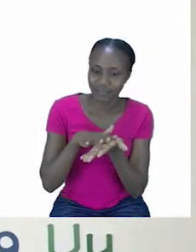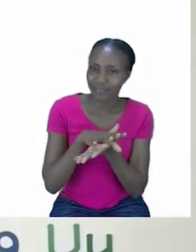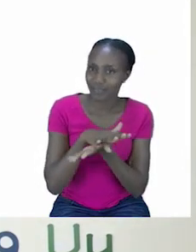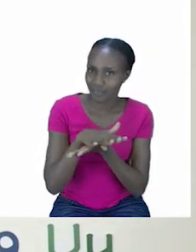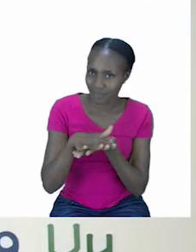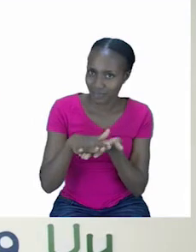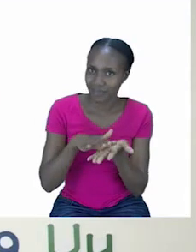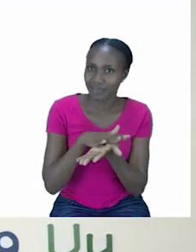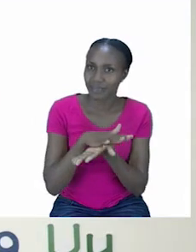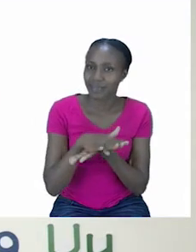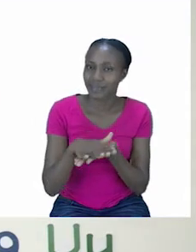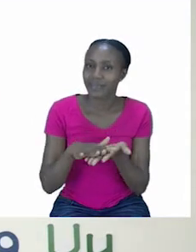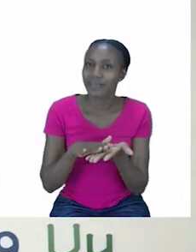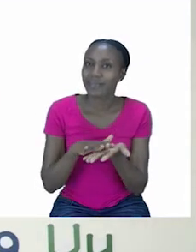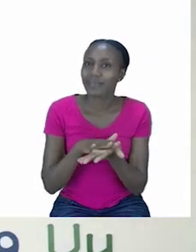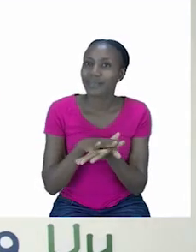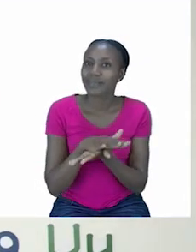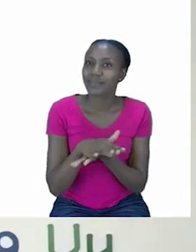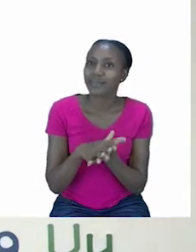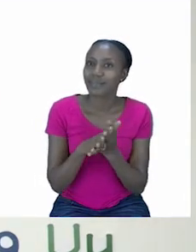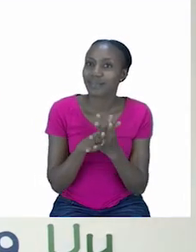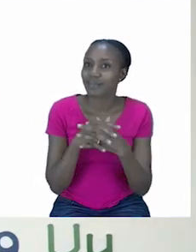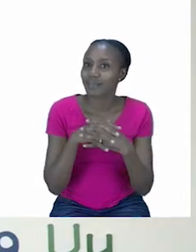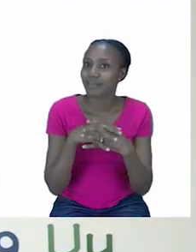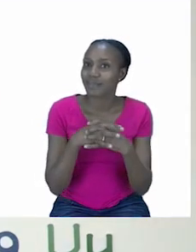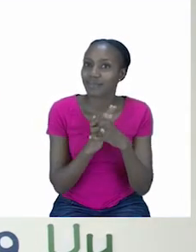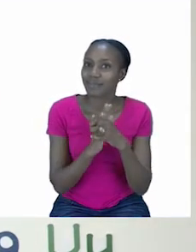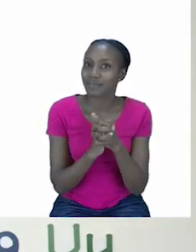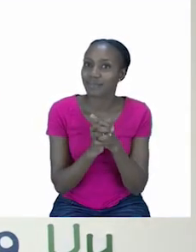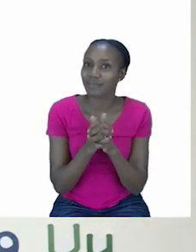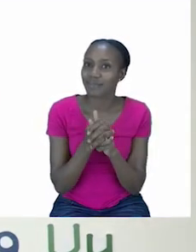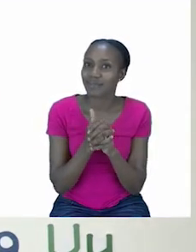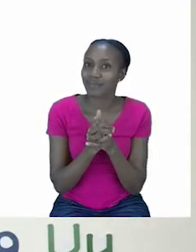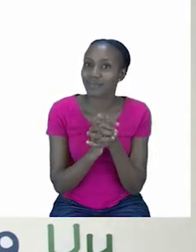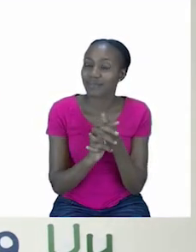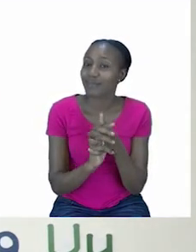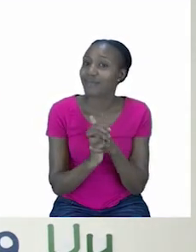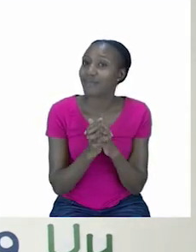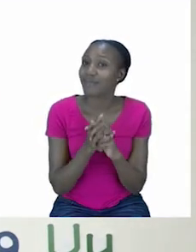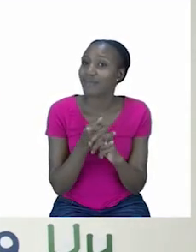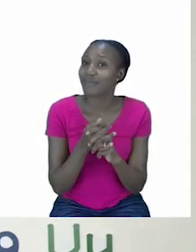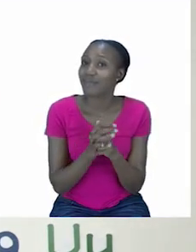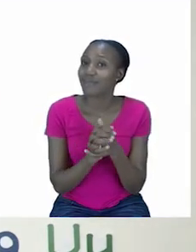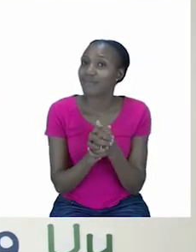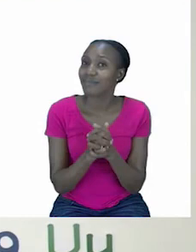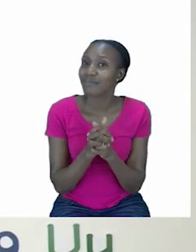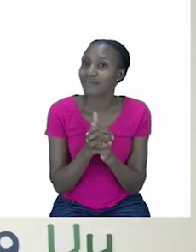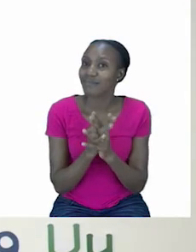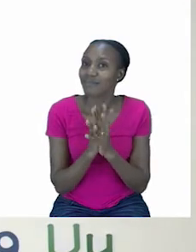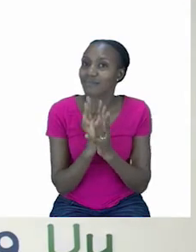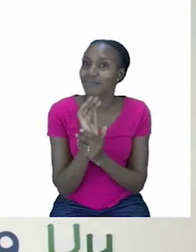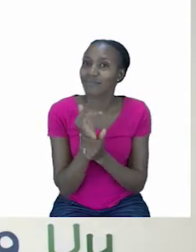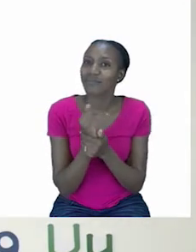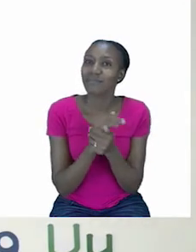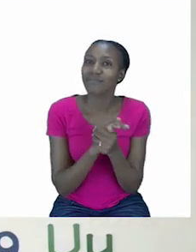round, in between, and on our